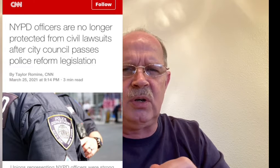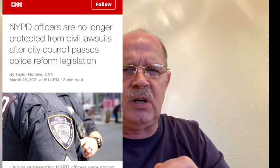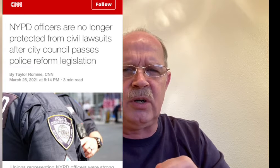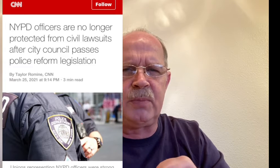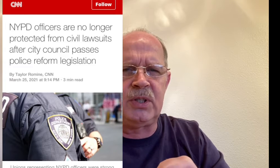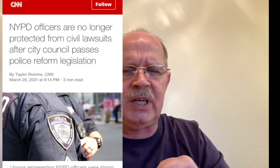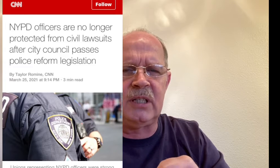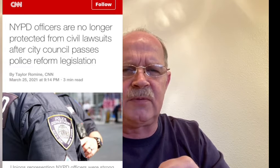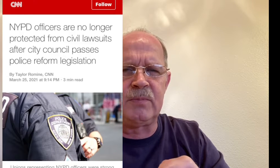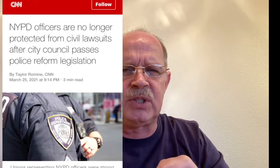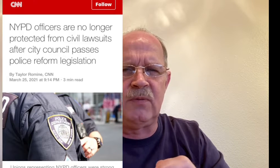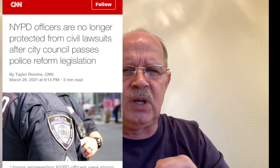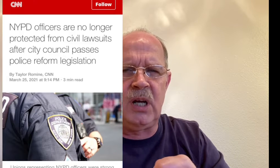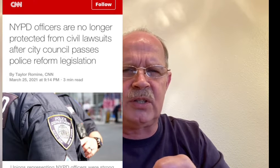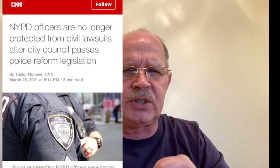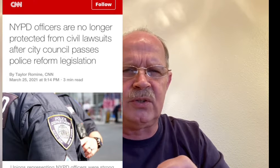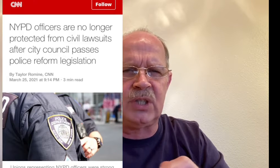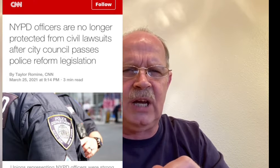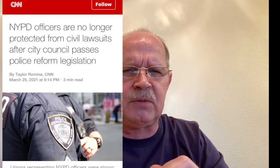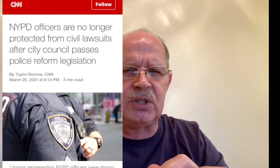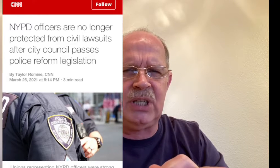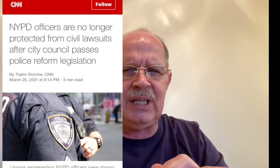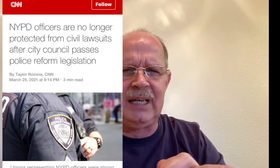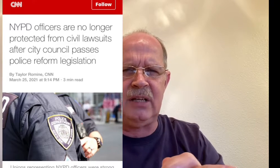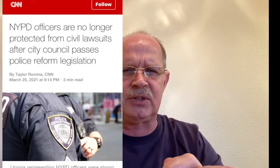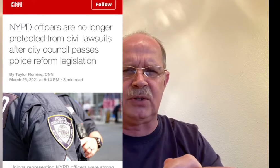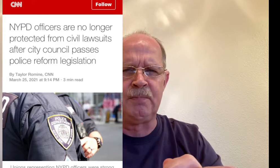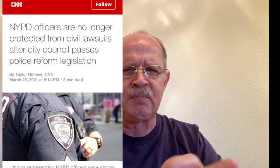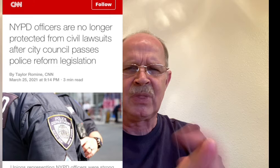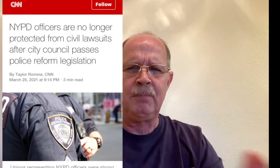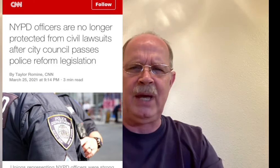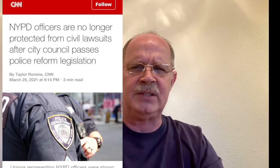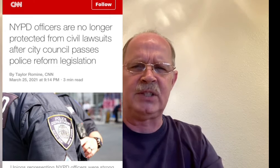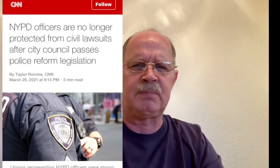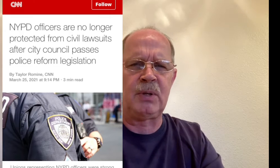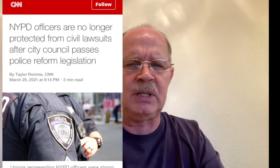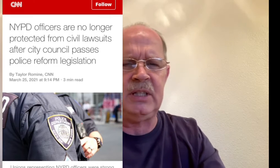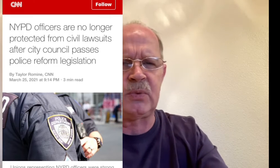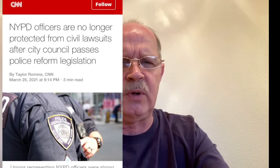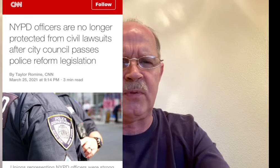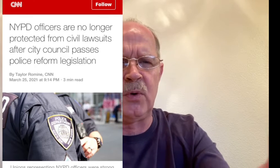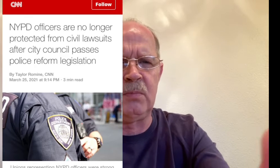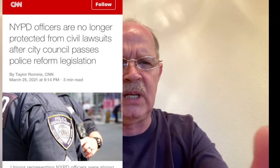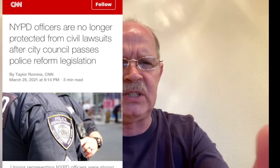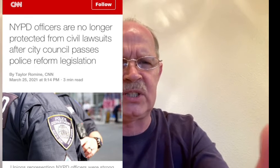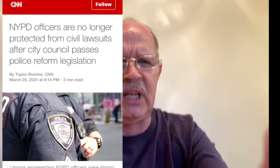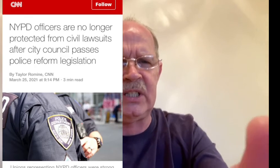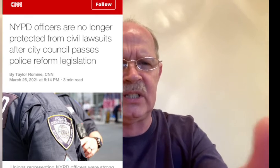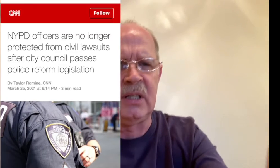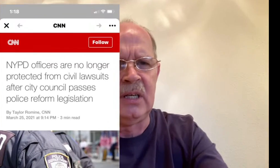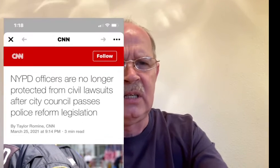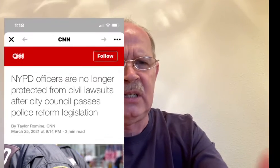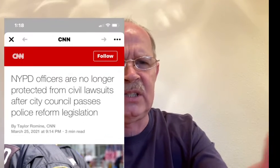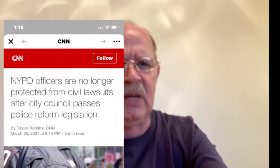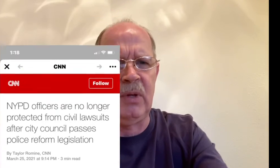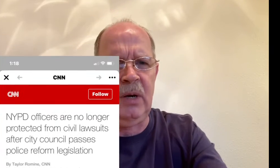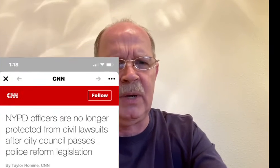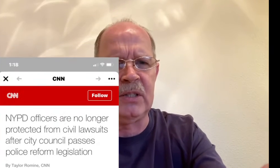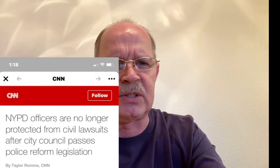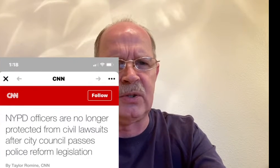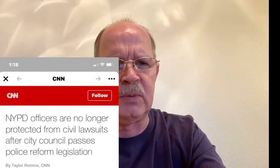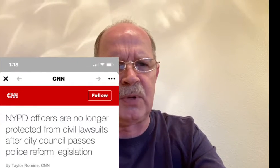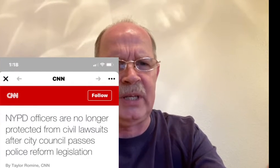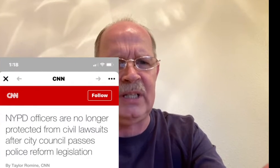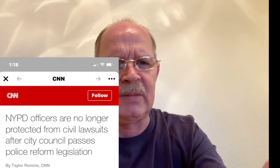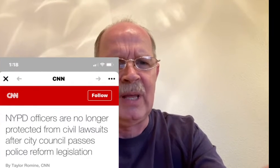are no longer protected from civil lawsuits after City Council passes police reform legislation. You say, well, everybody